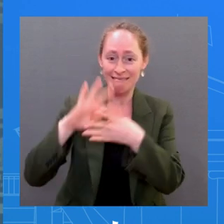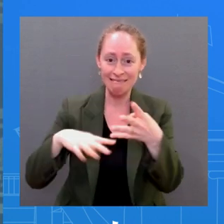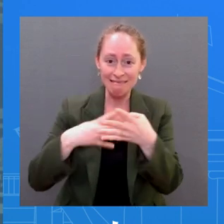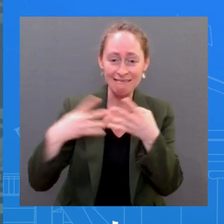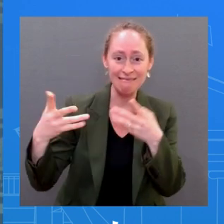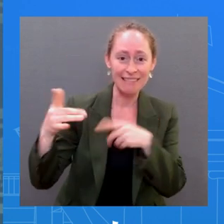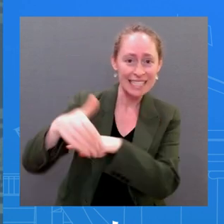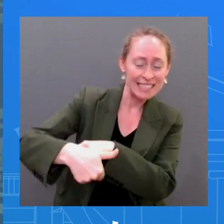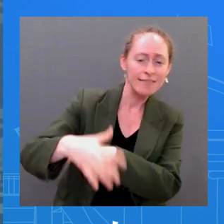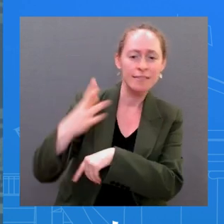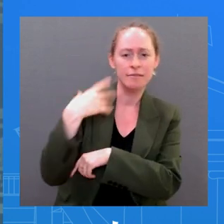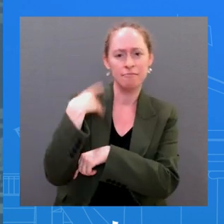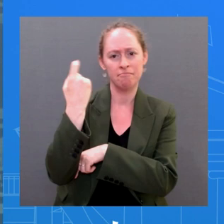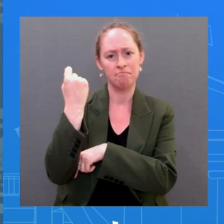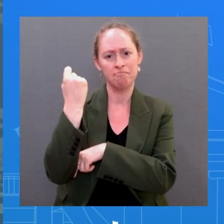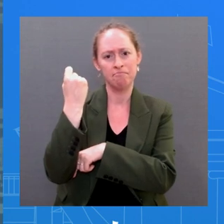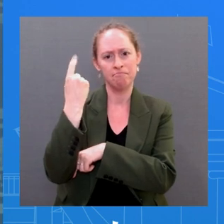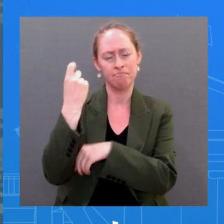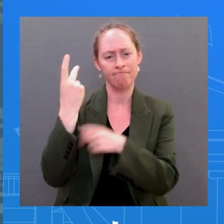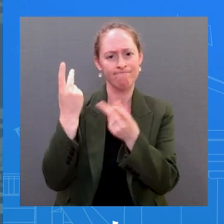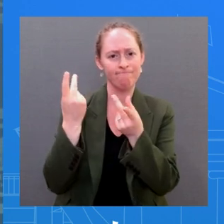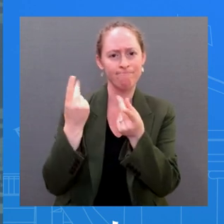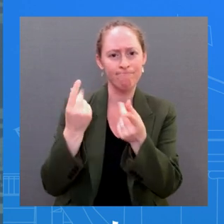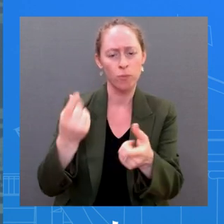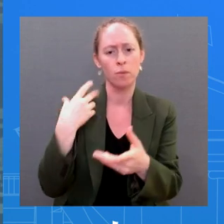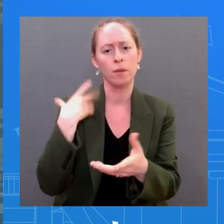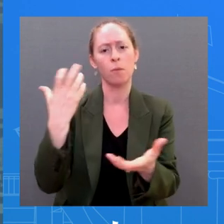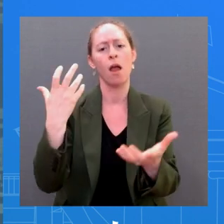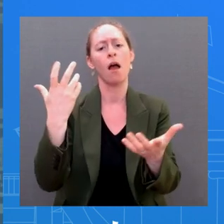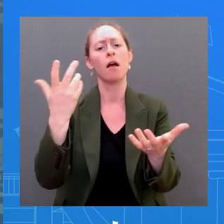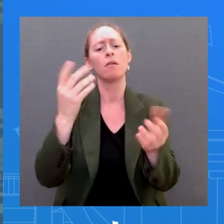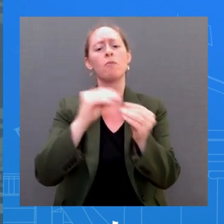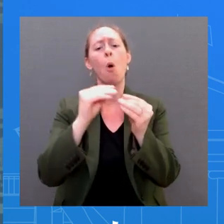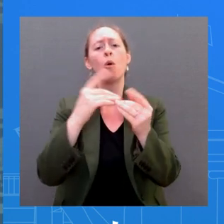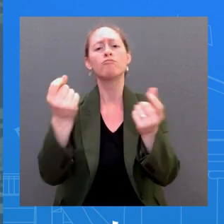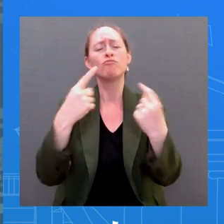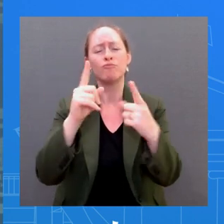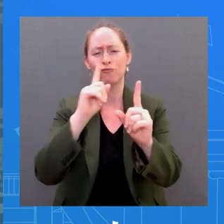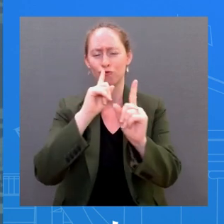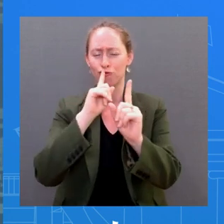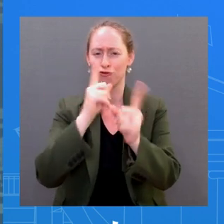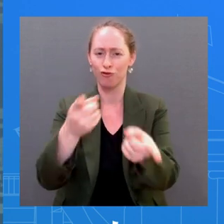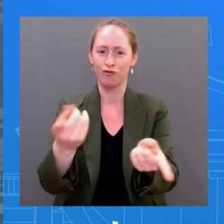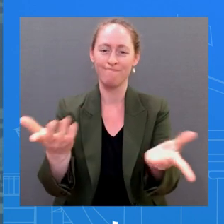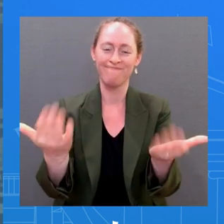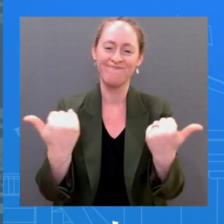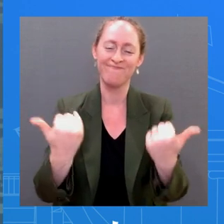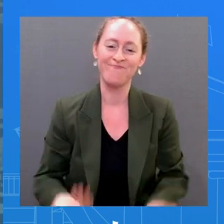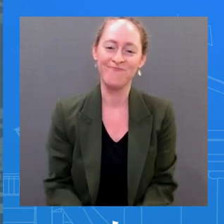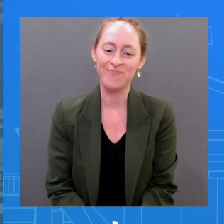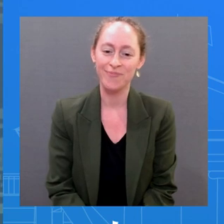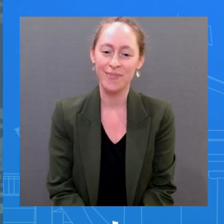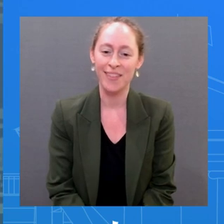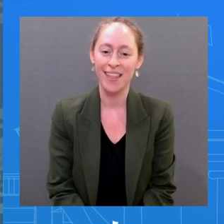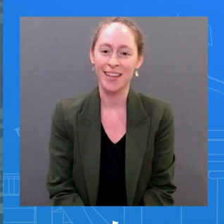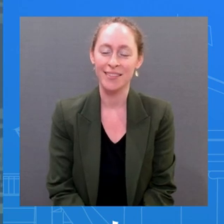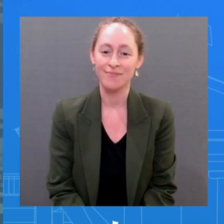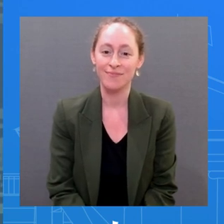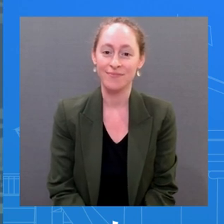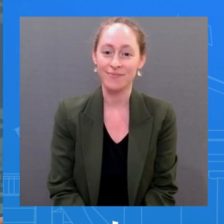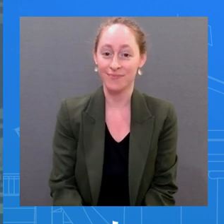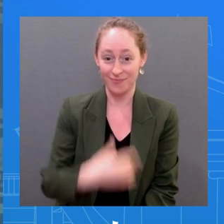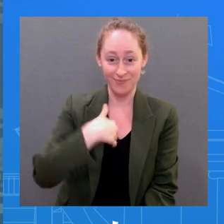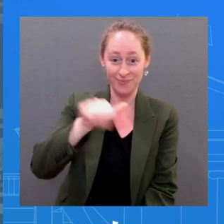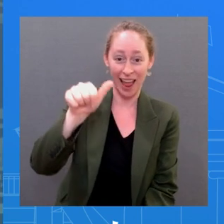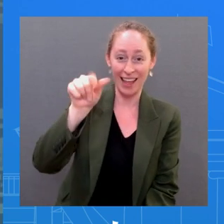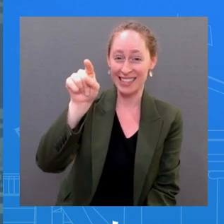out and take some questions. Okay. Thanks for coming. All right. I'm going to try and call on people I haven't called and start in the